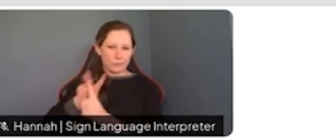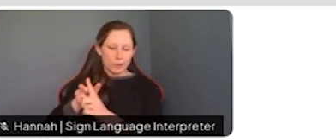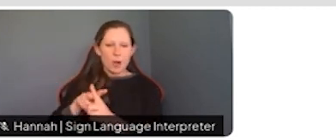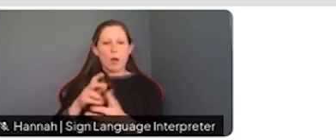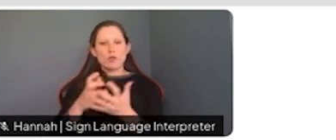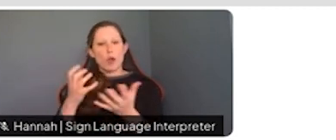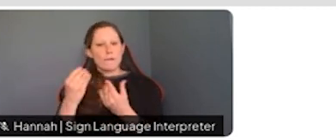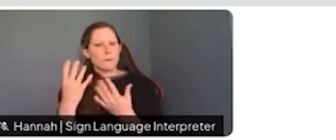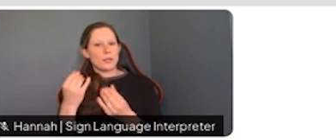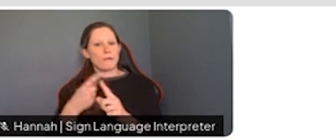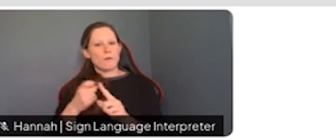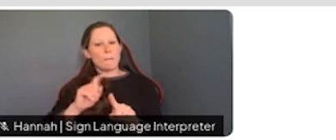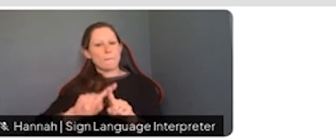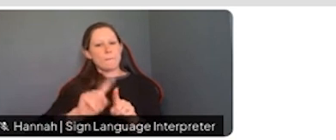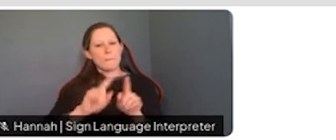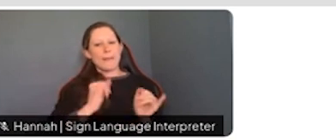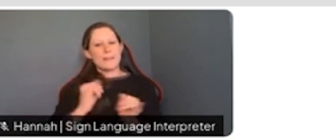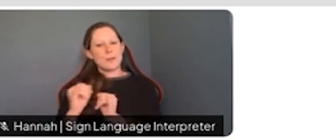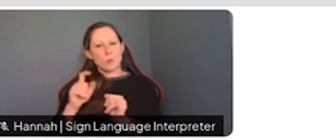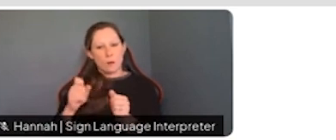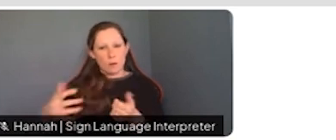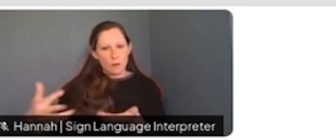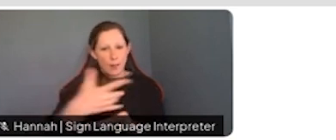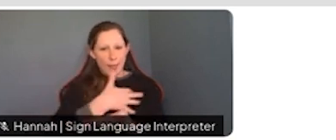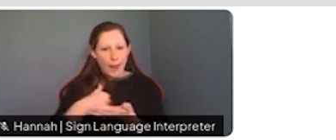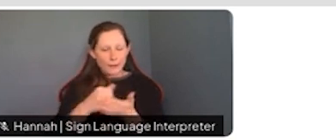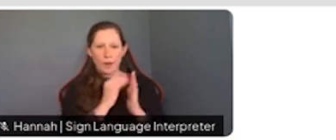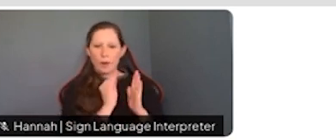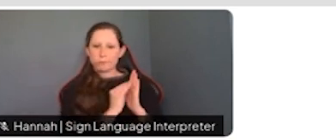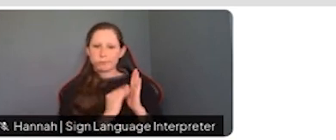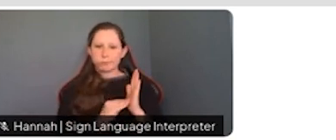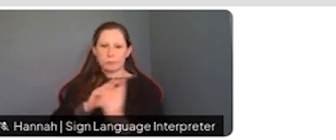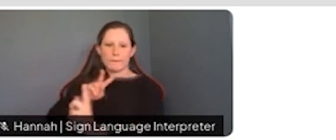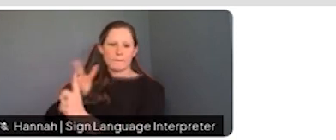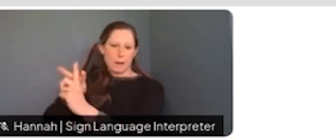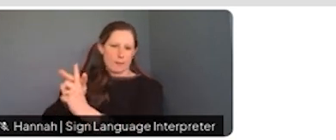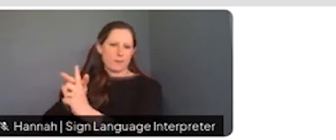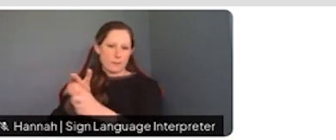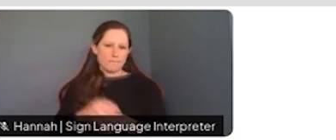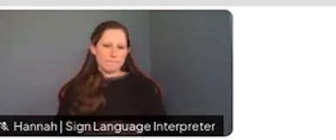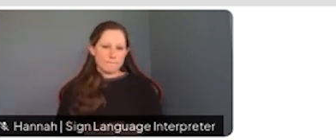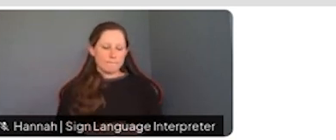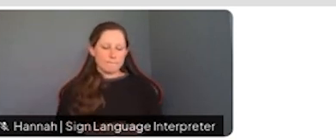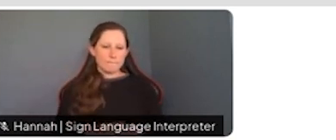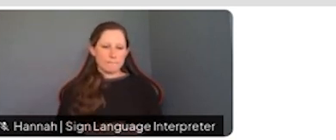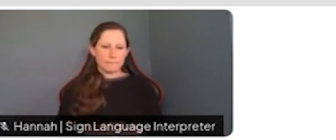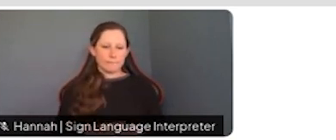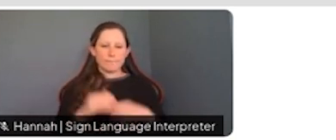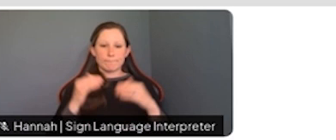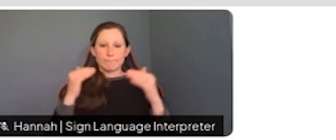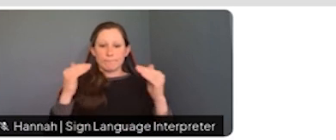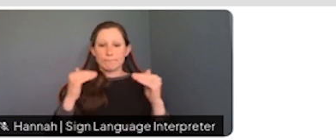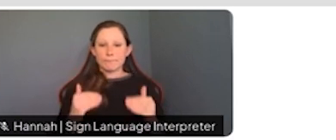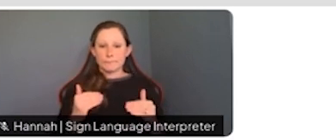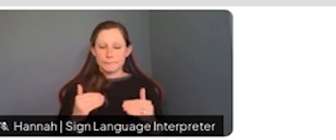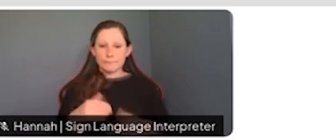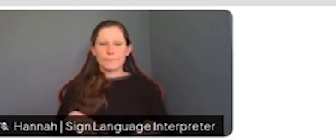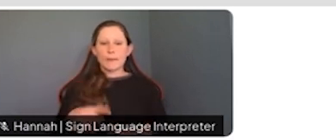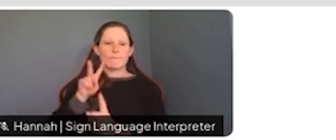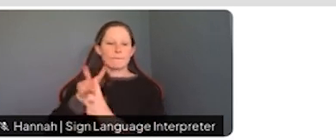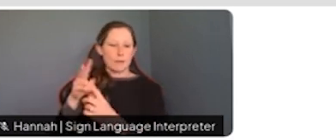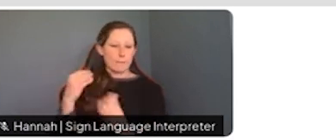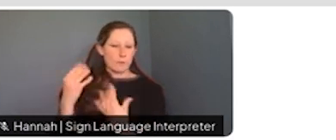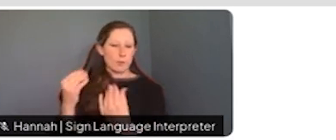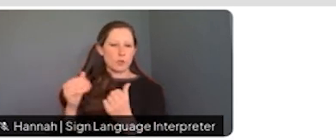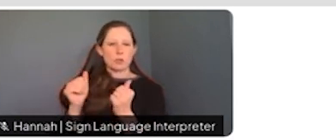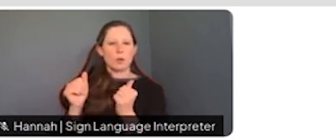information from different individuals that you would need to collect in order to file this information on time. All right. Next step is filing the information with